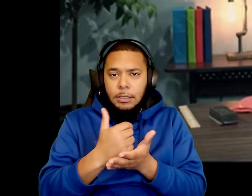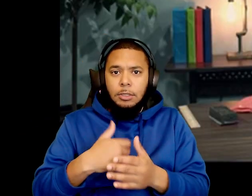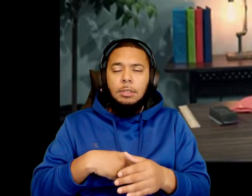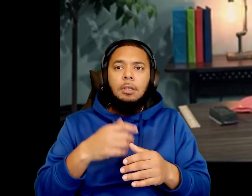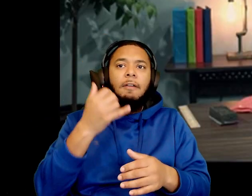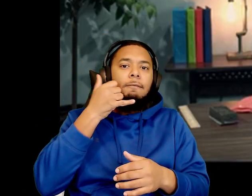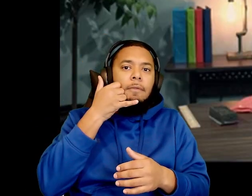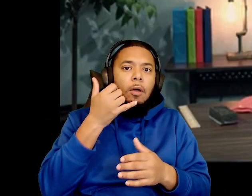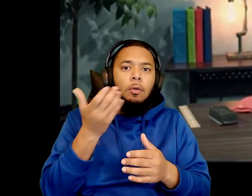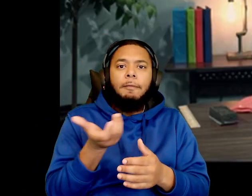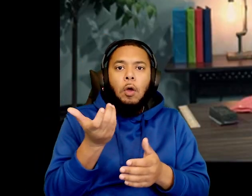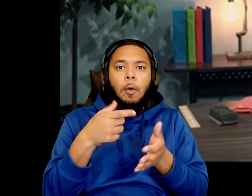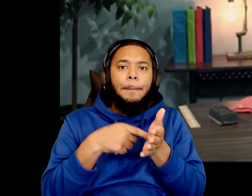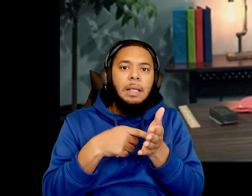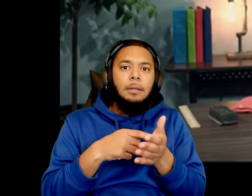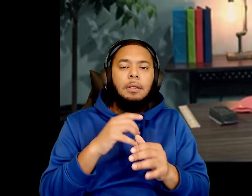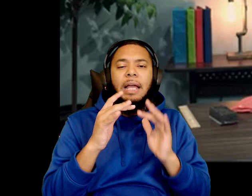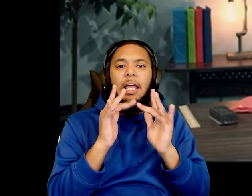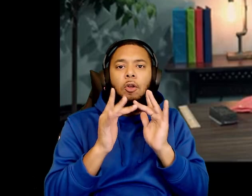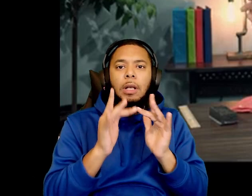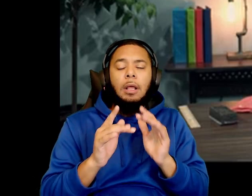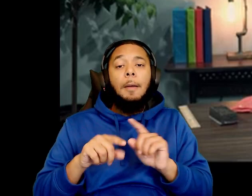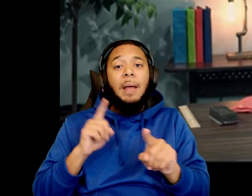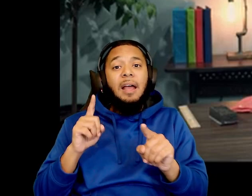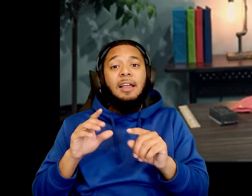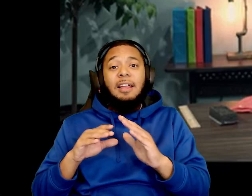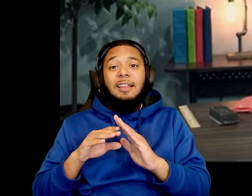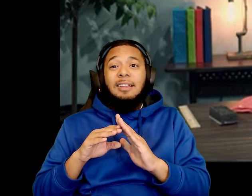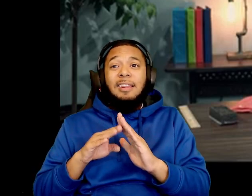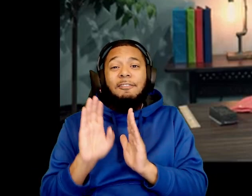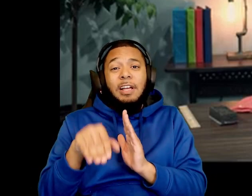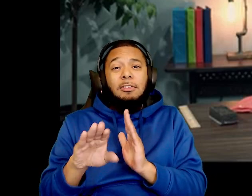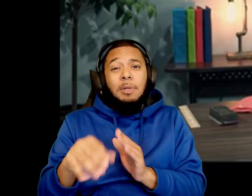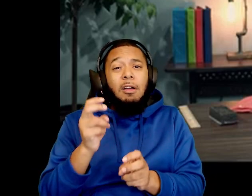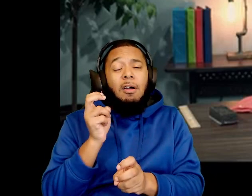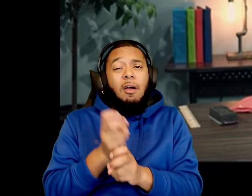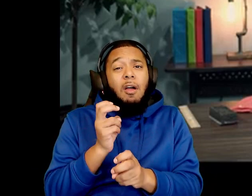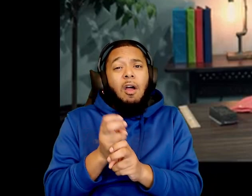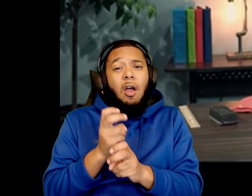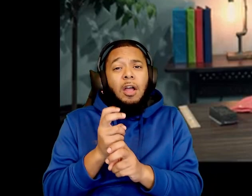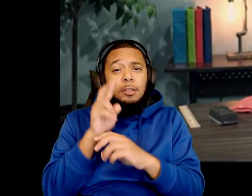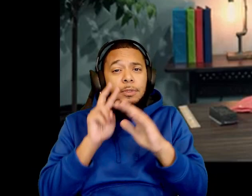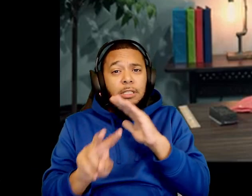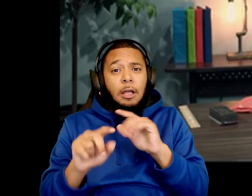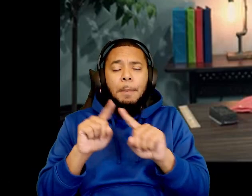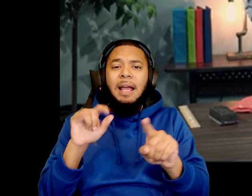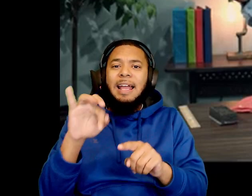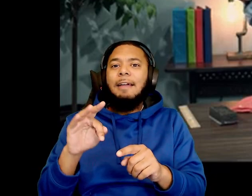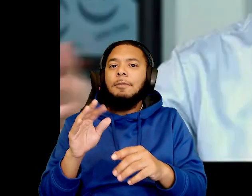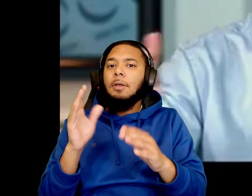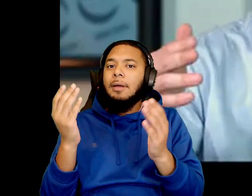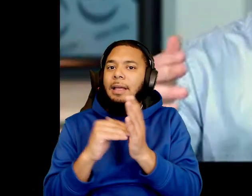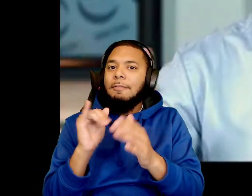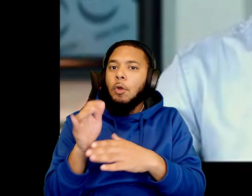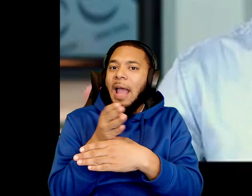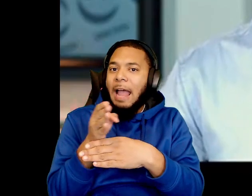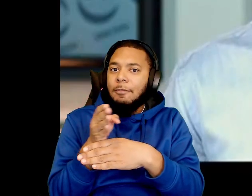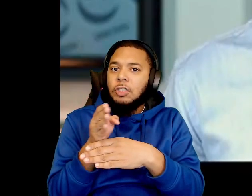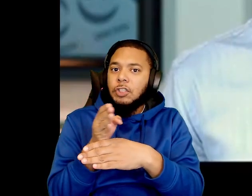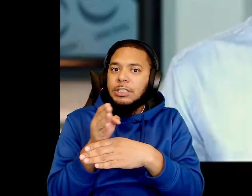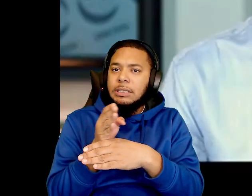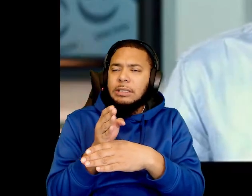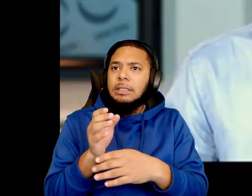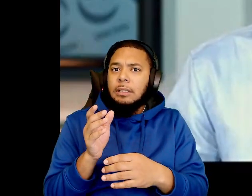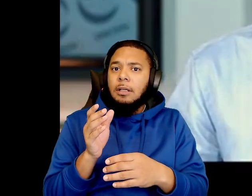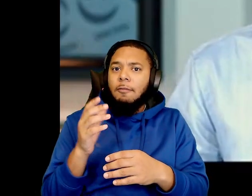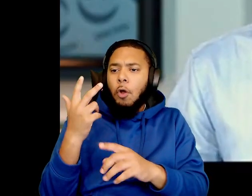bill. Your variable expenses are a little bit harder to predict, but if you do averaging over 3 or 4 months and you see, what did I